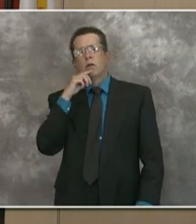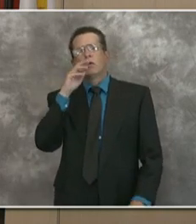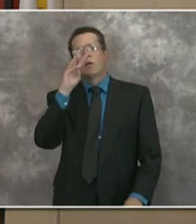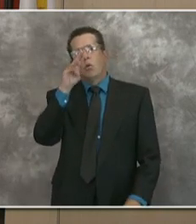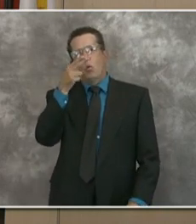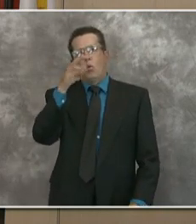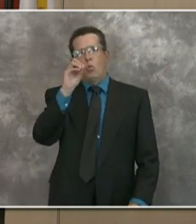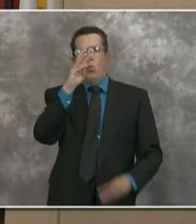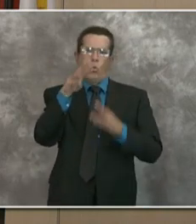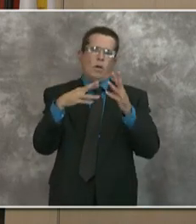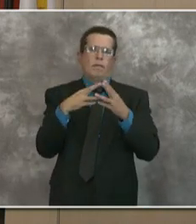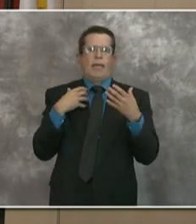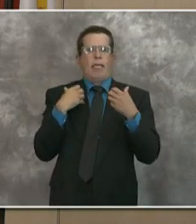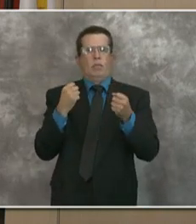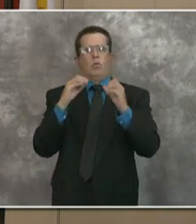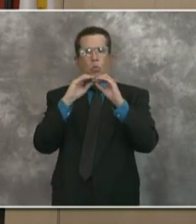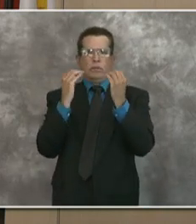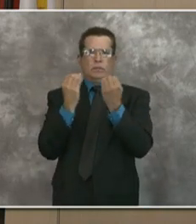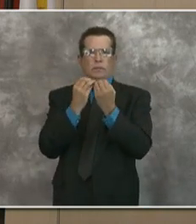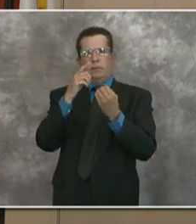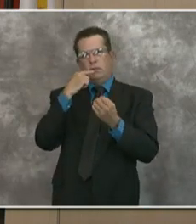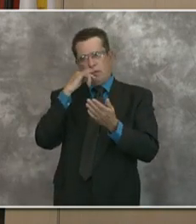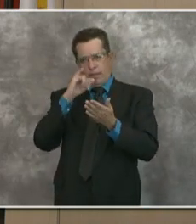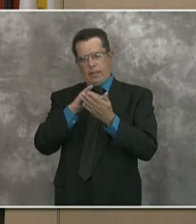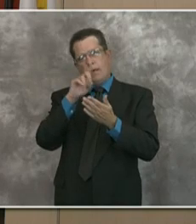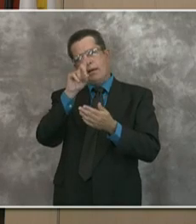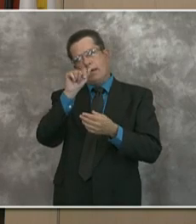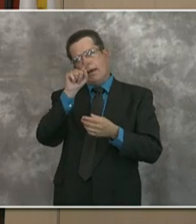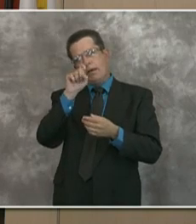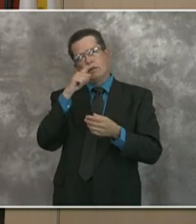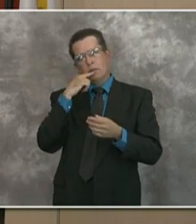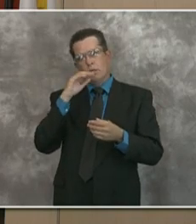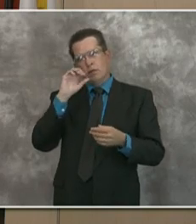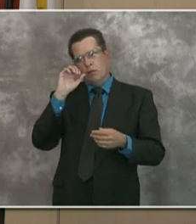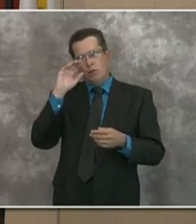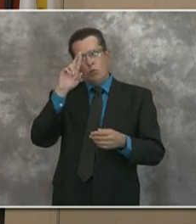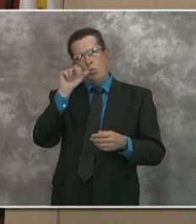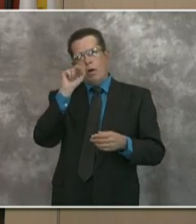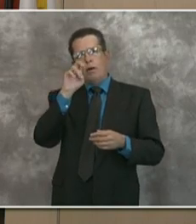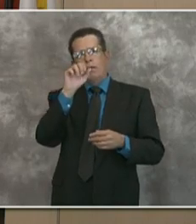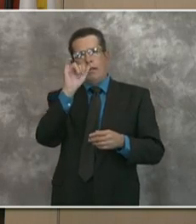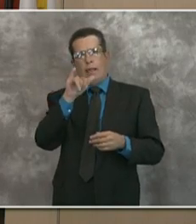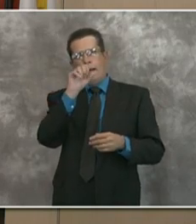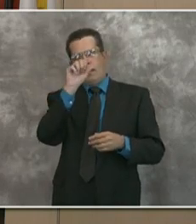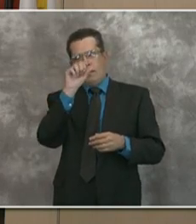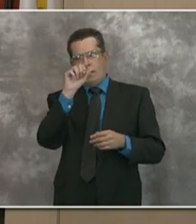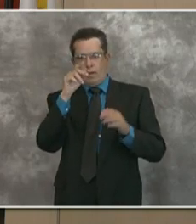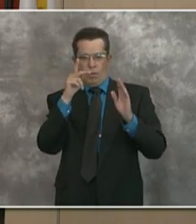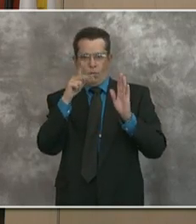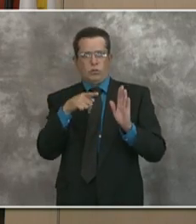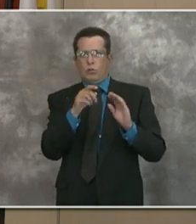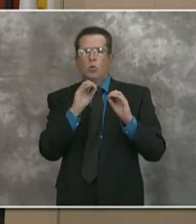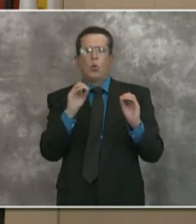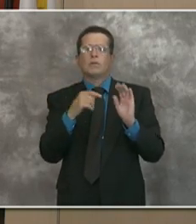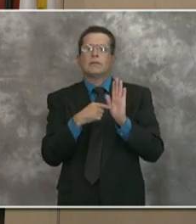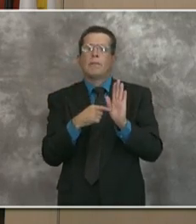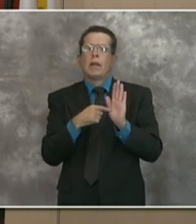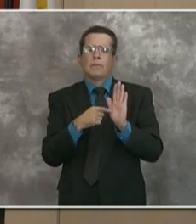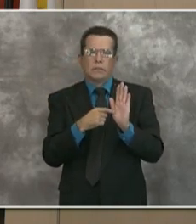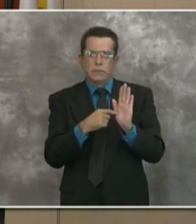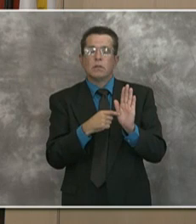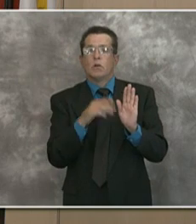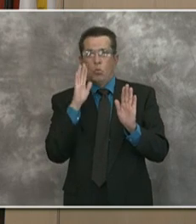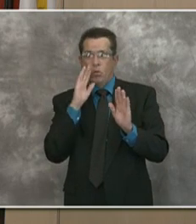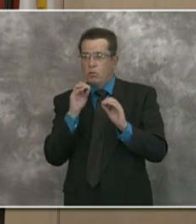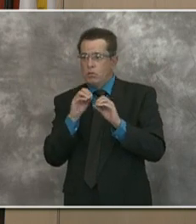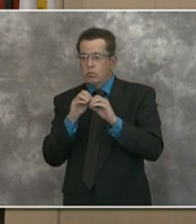Organization, today said that data shows it is very rare for an asymptomatic person to transmit the virus to someone. Will you be